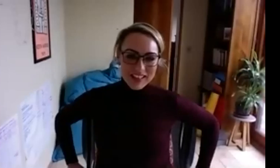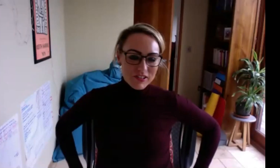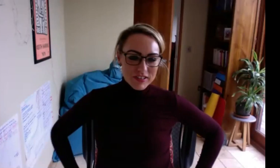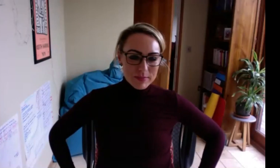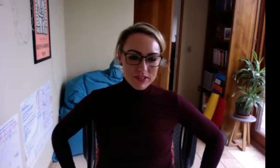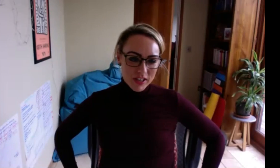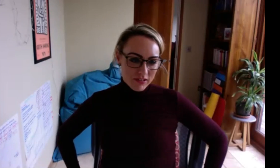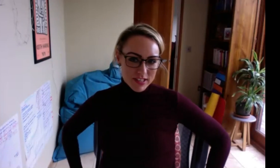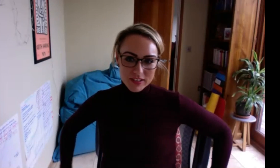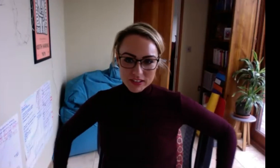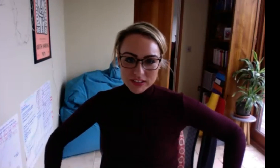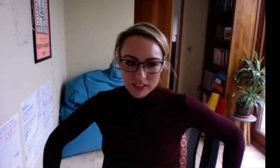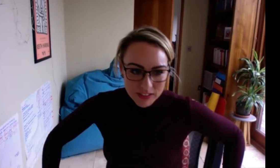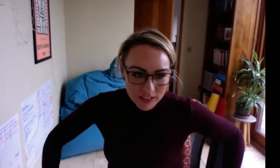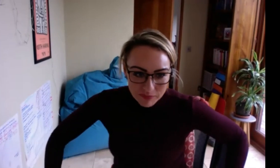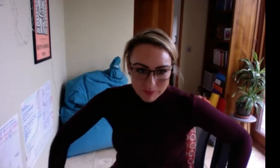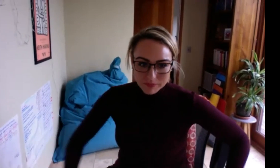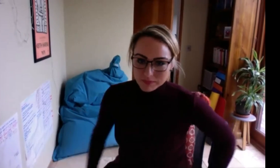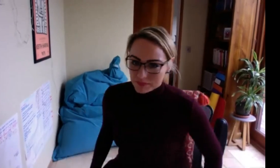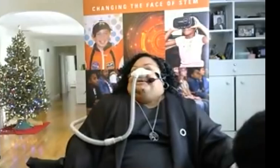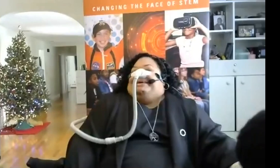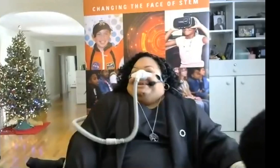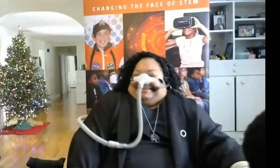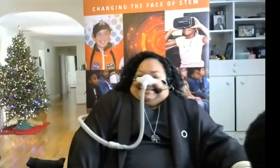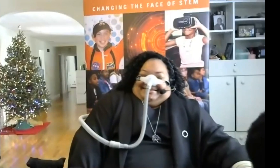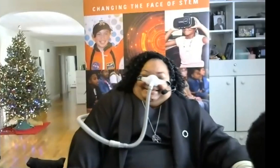I like your Christmas tree, Crystal.